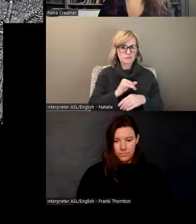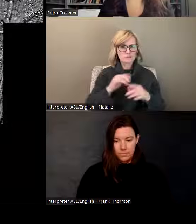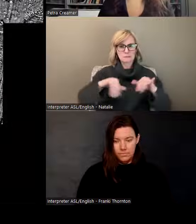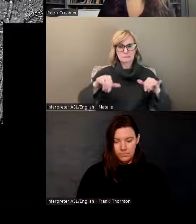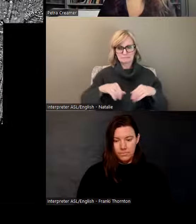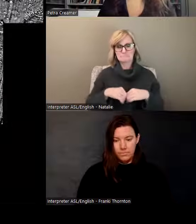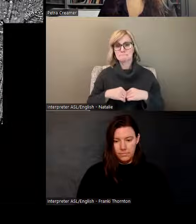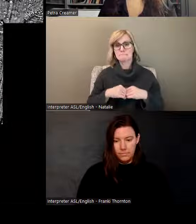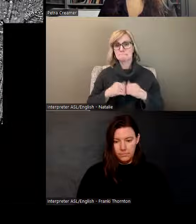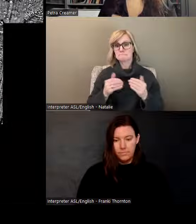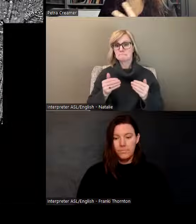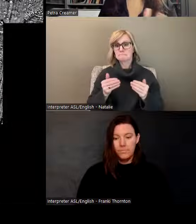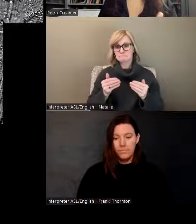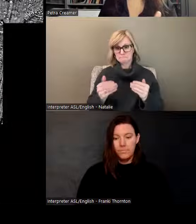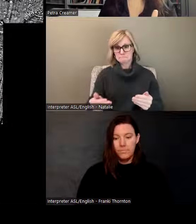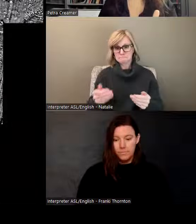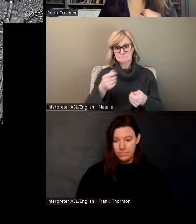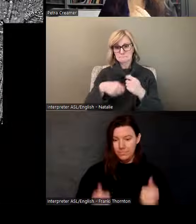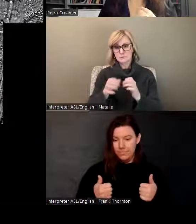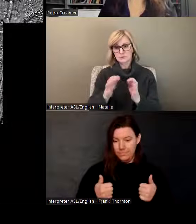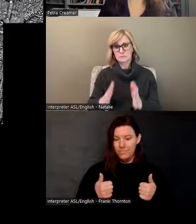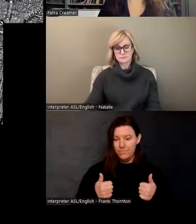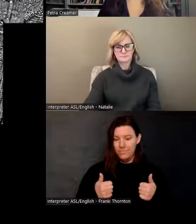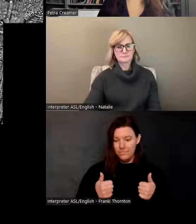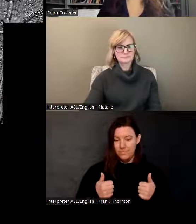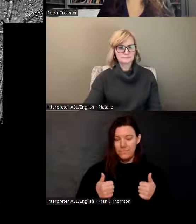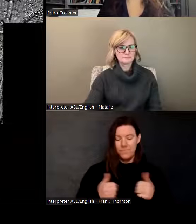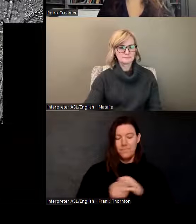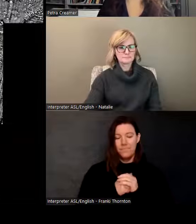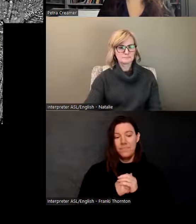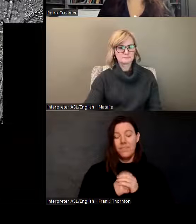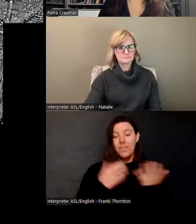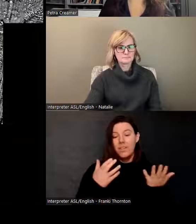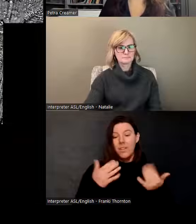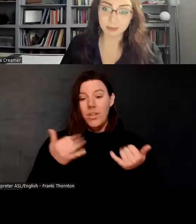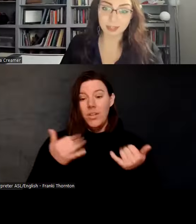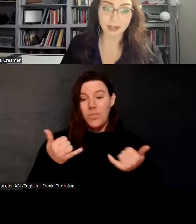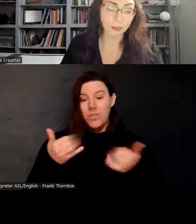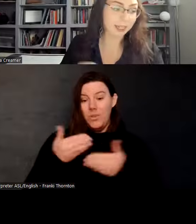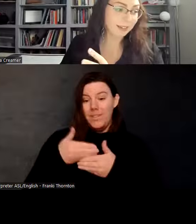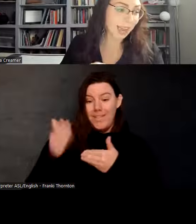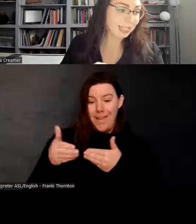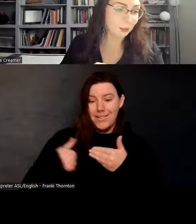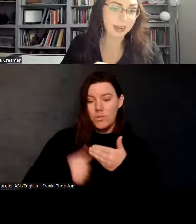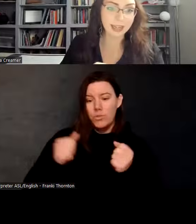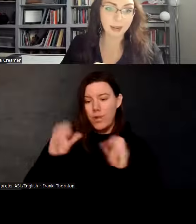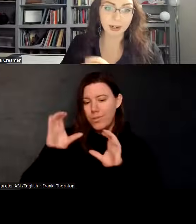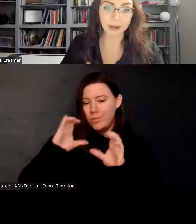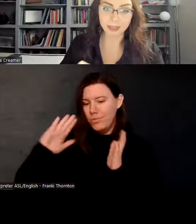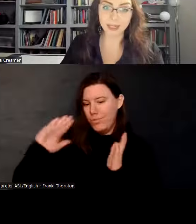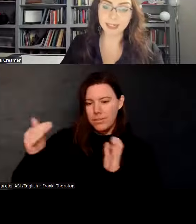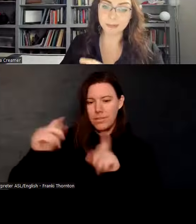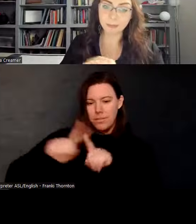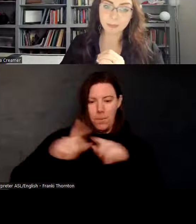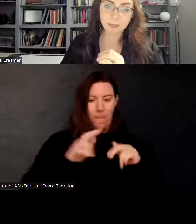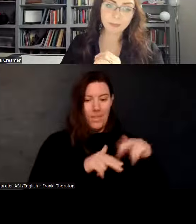once. So our next step is to look for comparanda for building A to see what we're dealing with here. We can cast a wide net when it